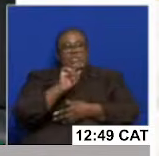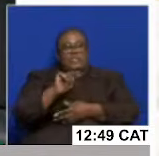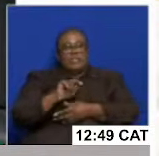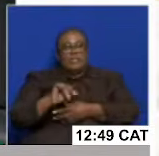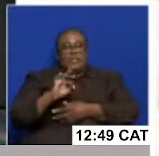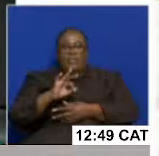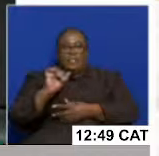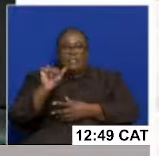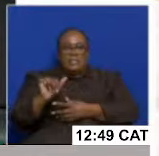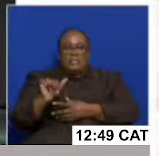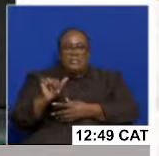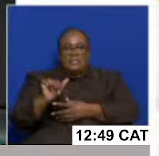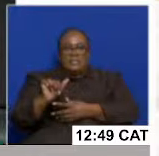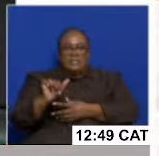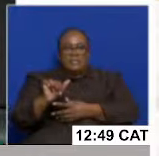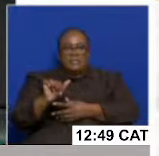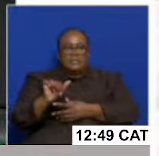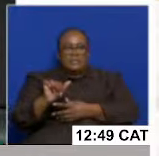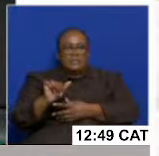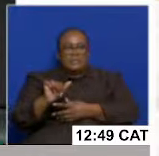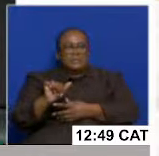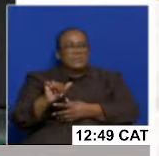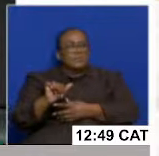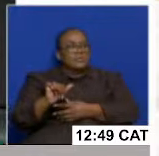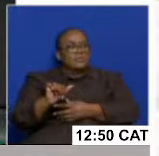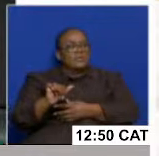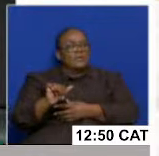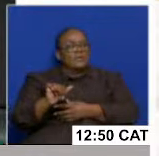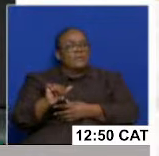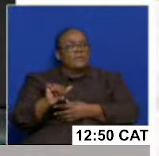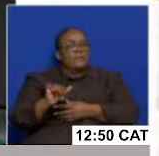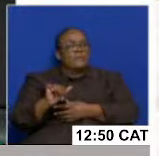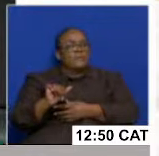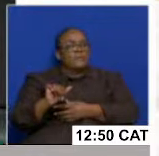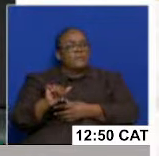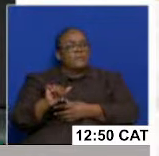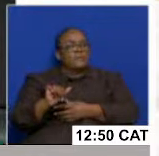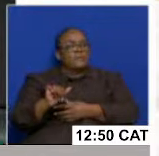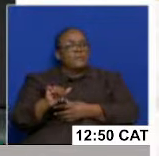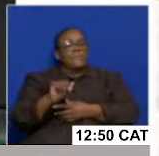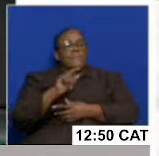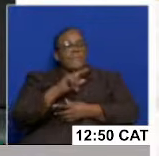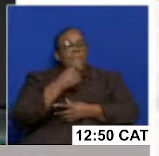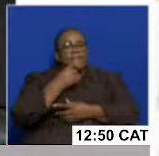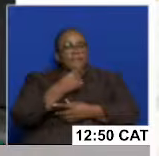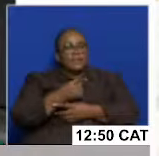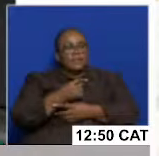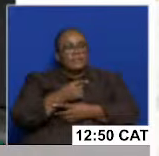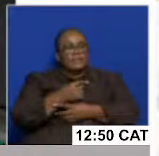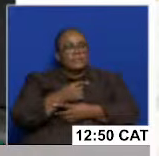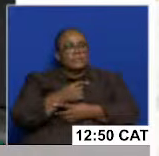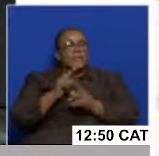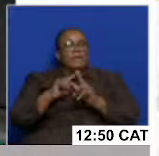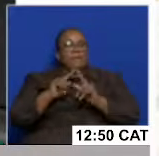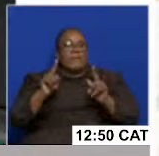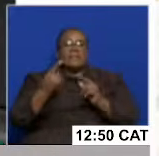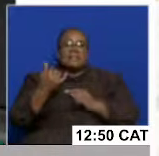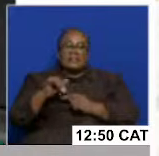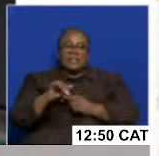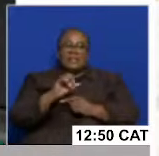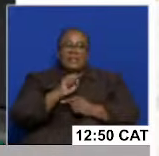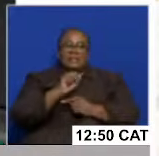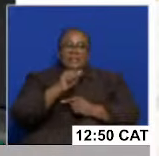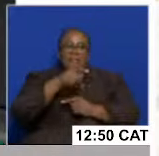but she says there at 13:36, I'm scared. And she then says in the message thereafter, but we must still do the SAP 13 thing, because